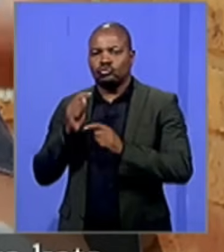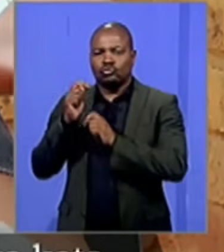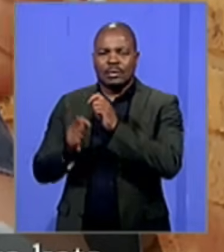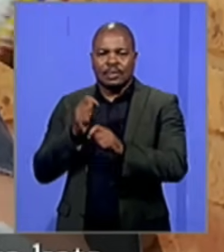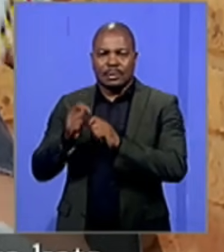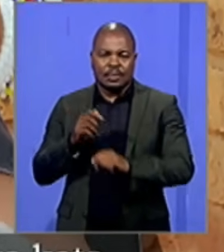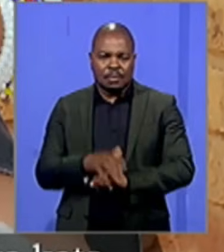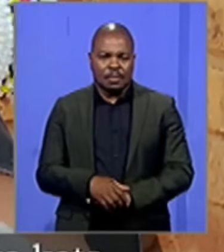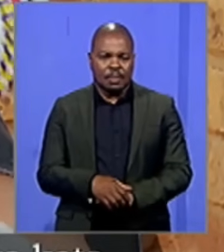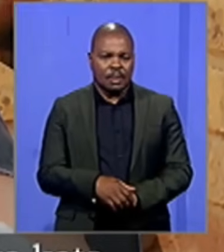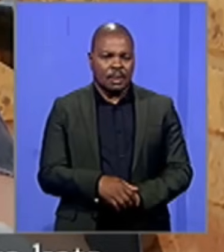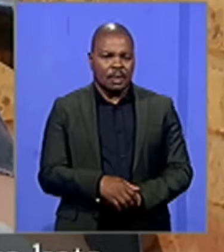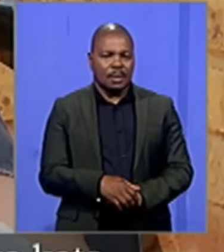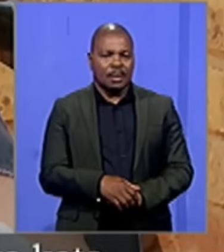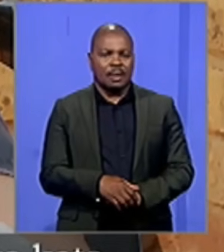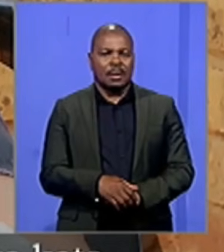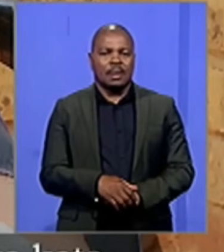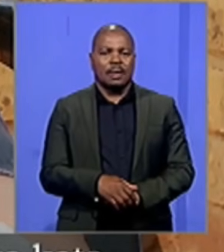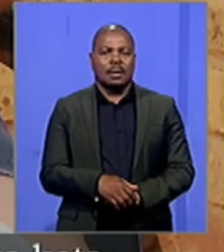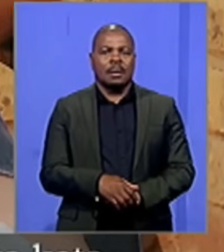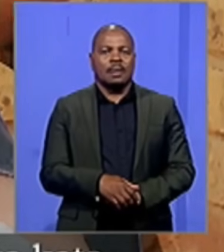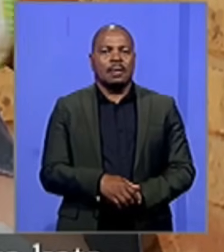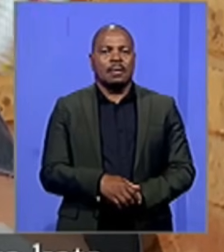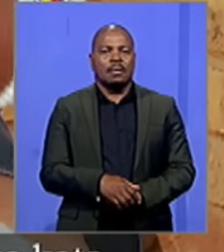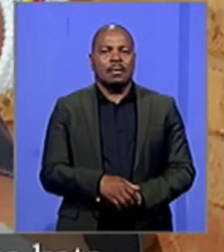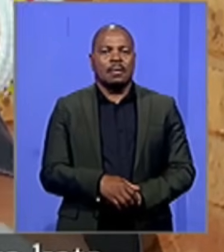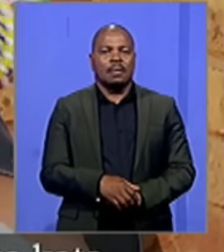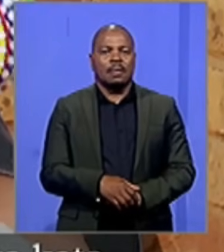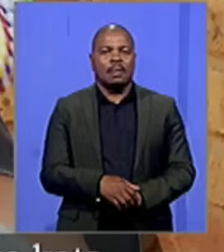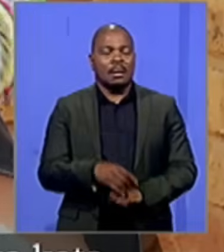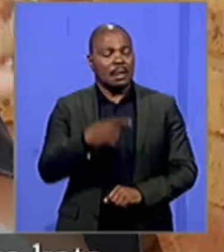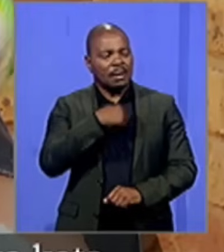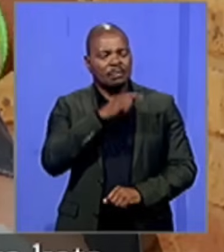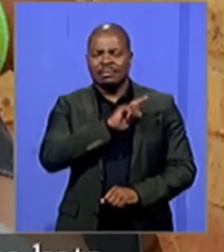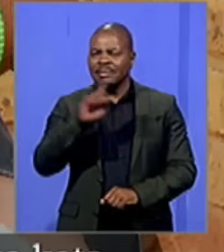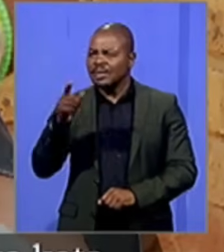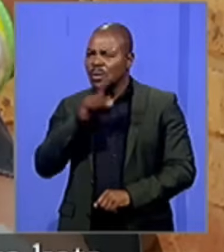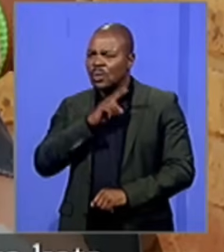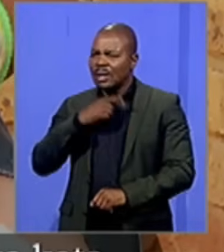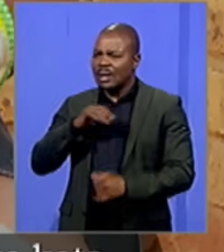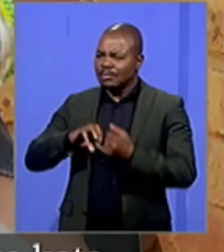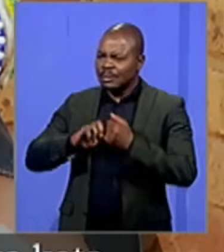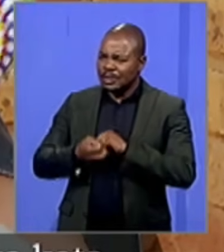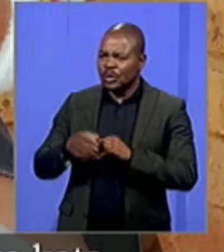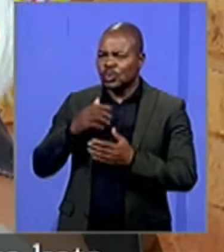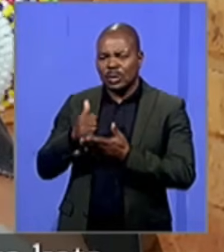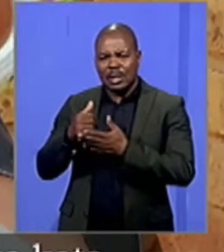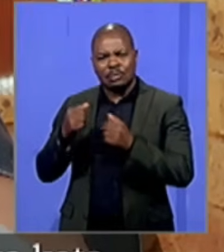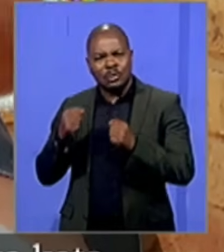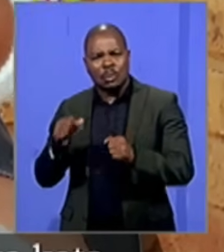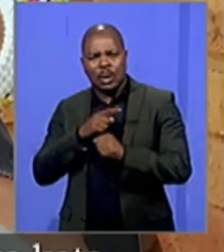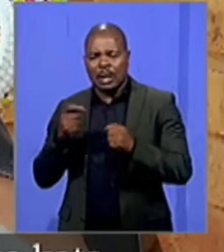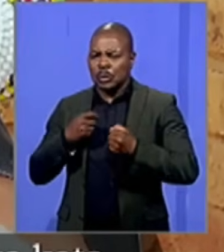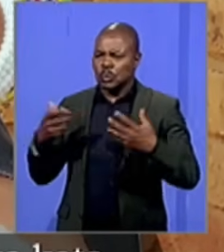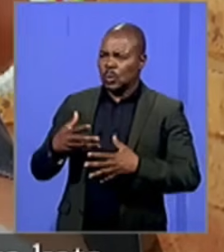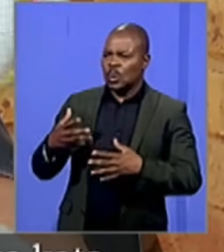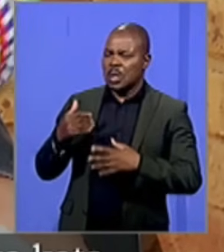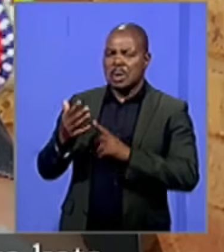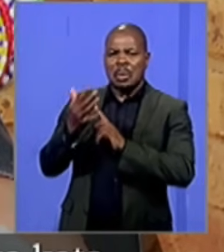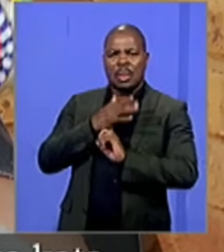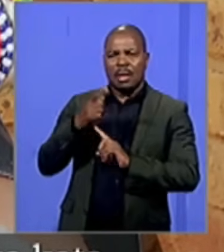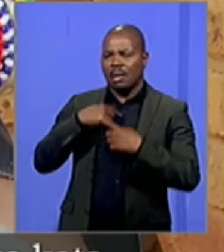guy pushes me. I fall on the bed. He grabs me by my arms. I'm like, what are you doing? I'm trying to process everything that's happening because I'm like, I'm in shock. I came here